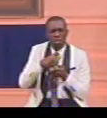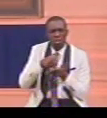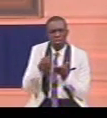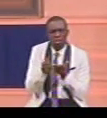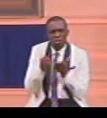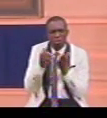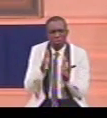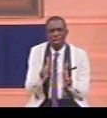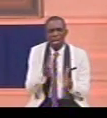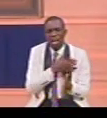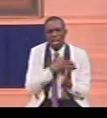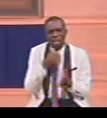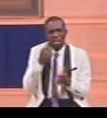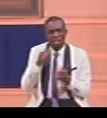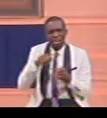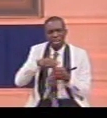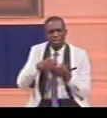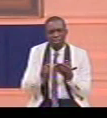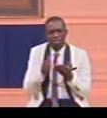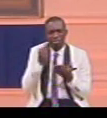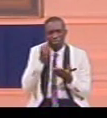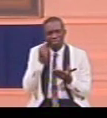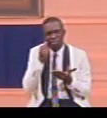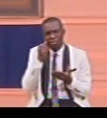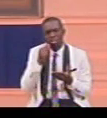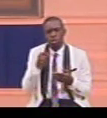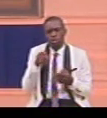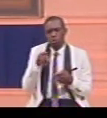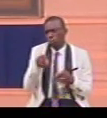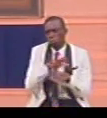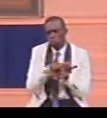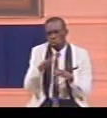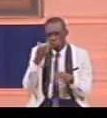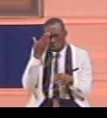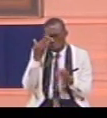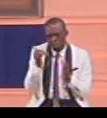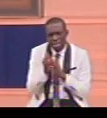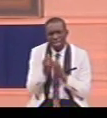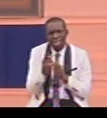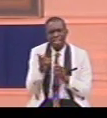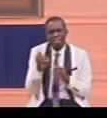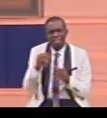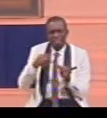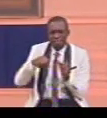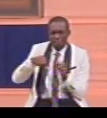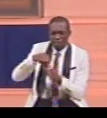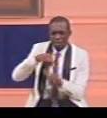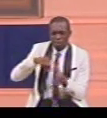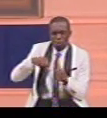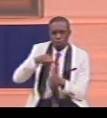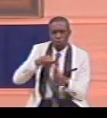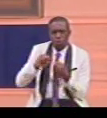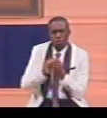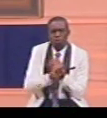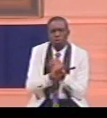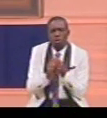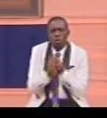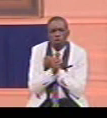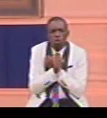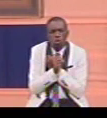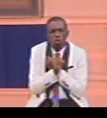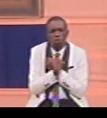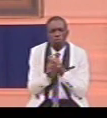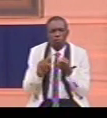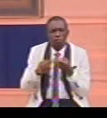adulteresses that the Friendship of the world The Fellowship of the world love for